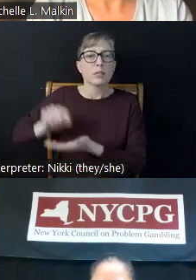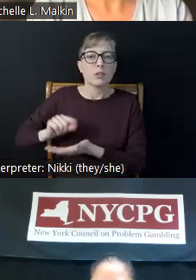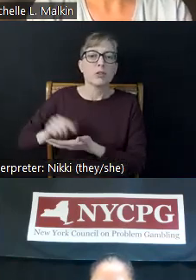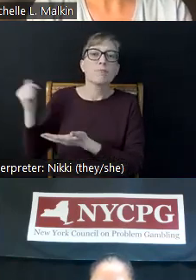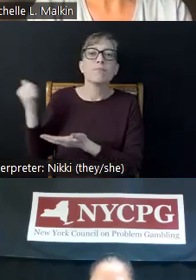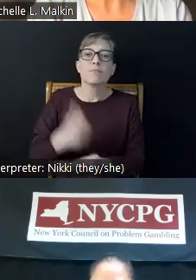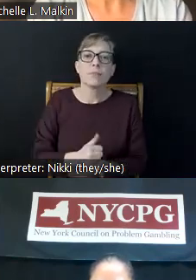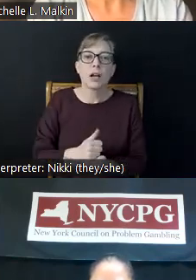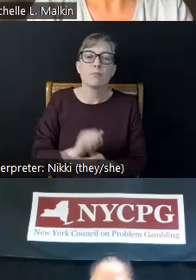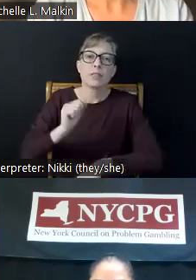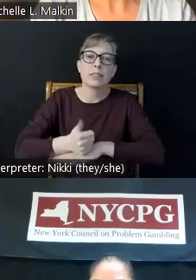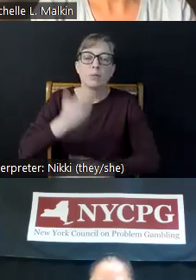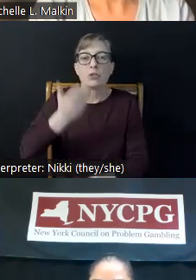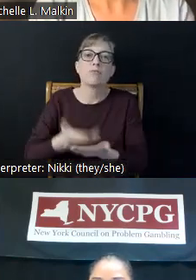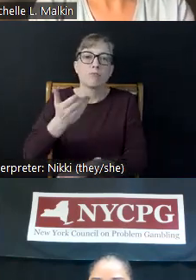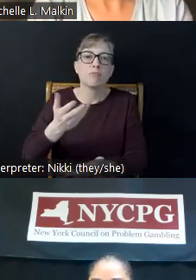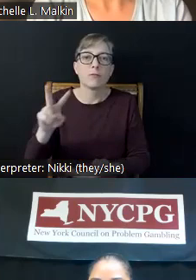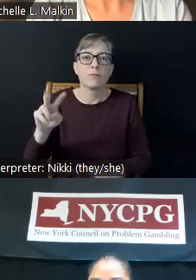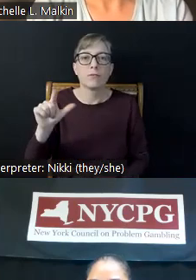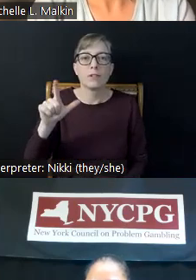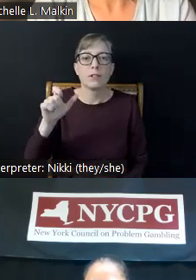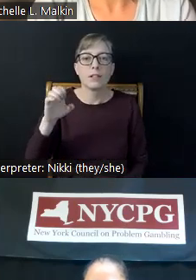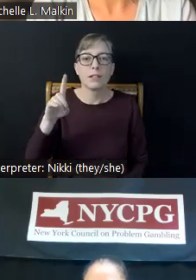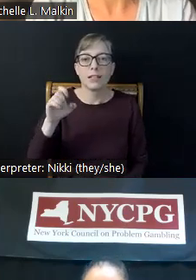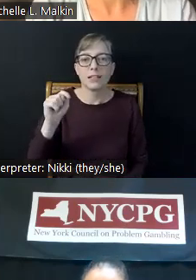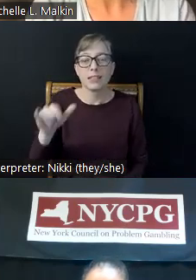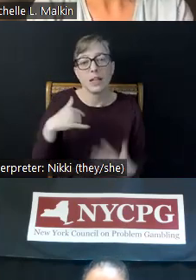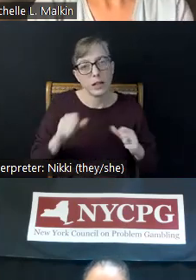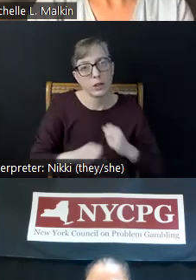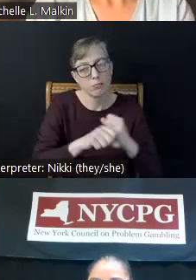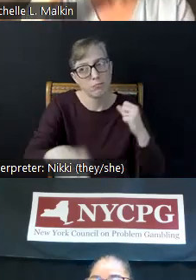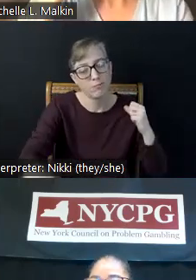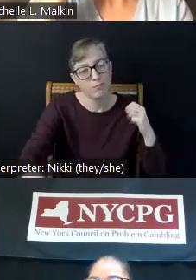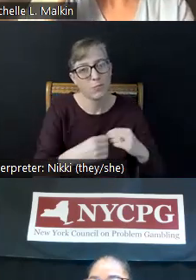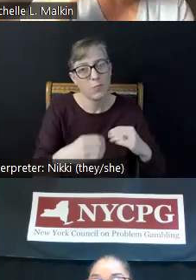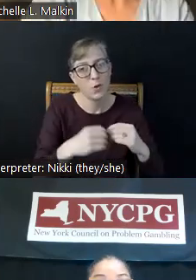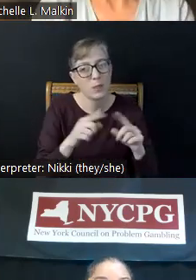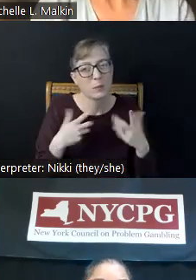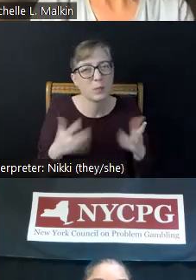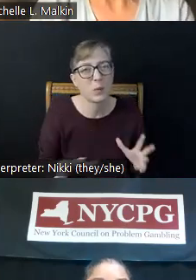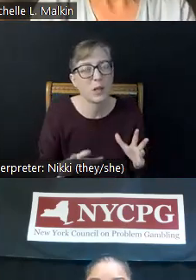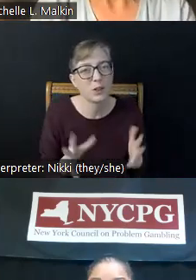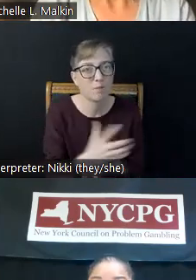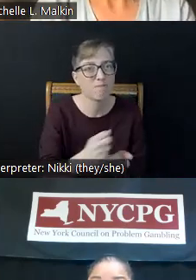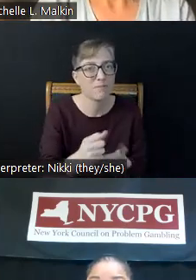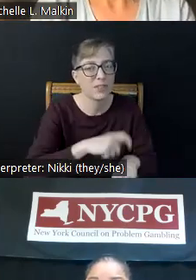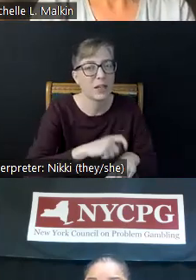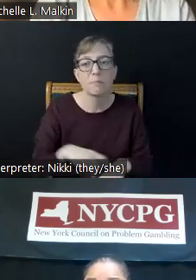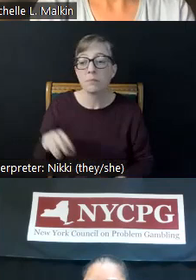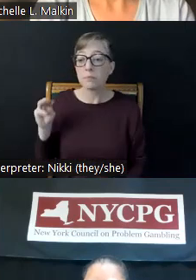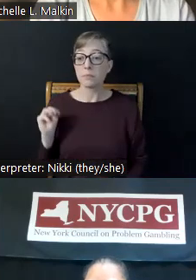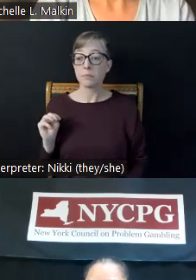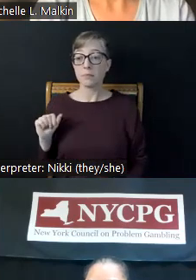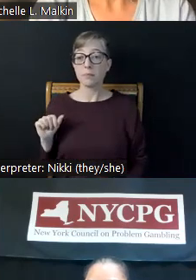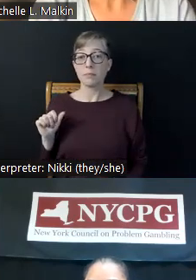validity overall. But there's more I could talk about, but I don't want to take up too much time on that. Okay, I have like one more question I can